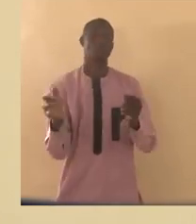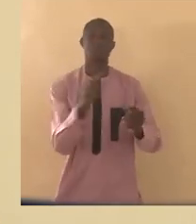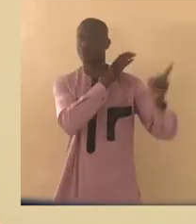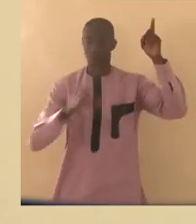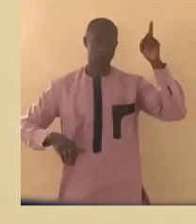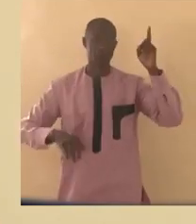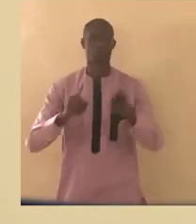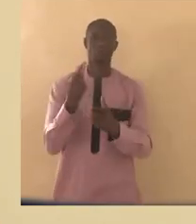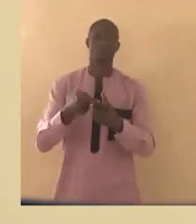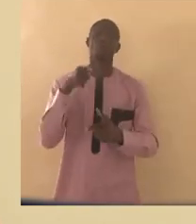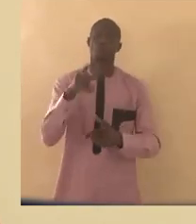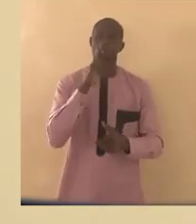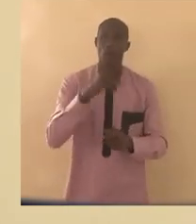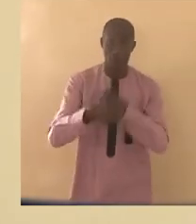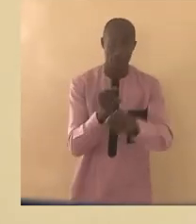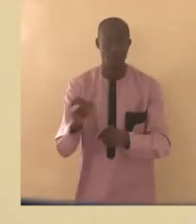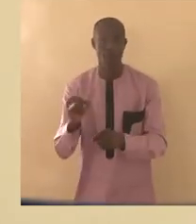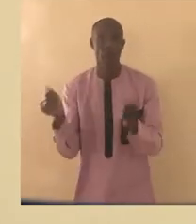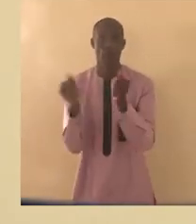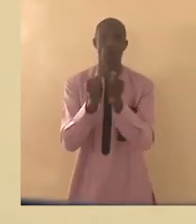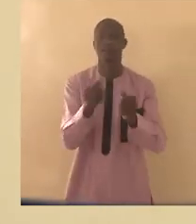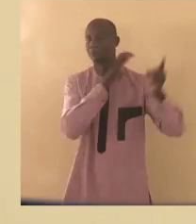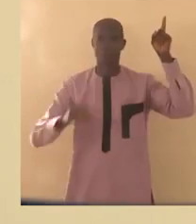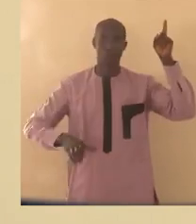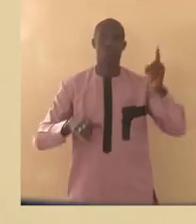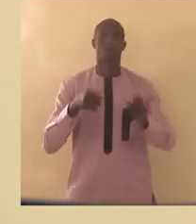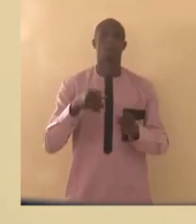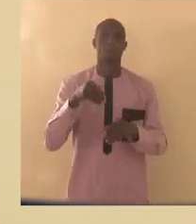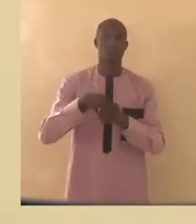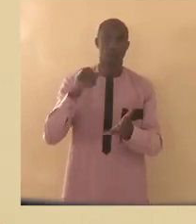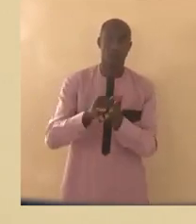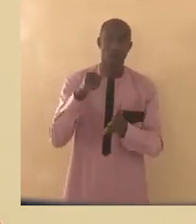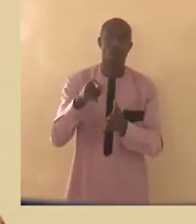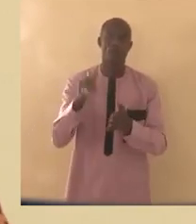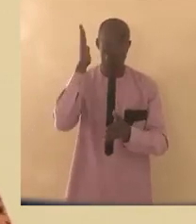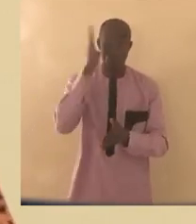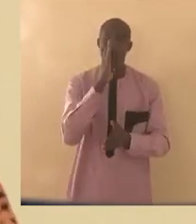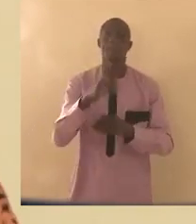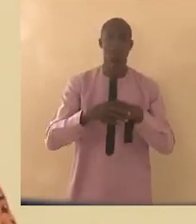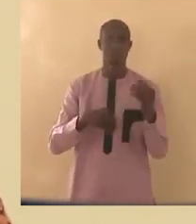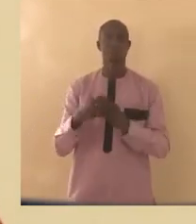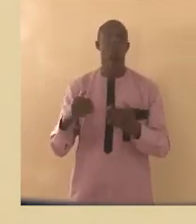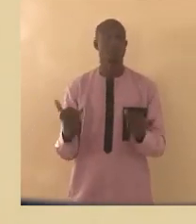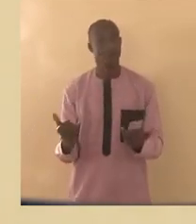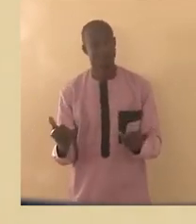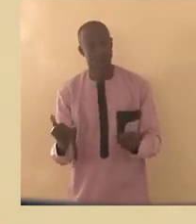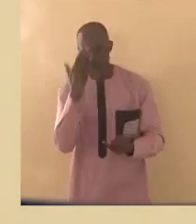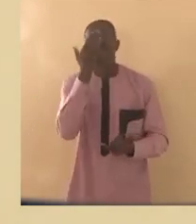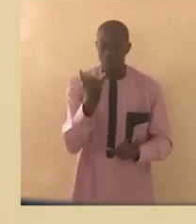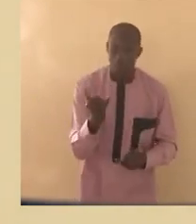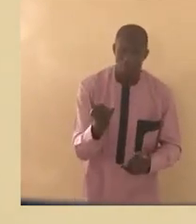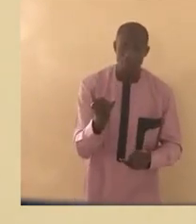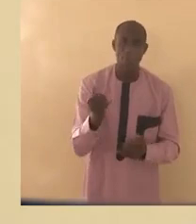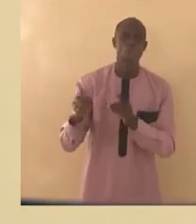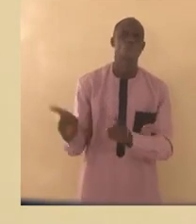Christ, then you are suffering with Christ. And with that, you'll be consoled. Now,